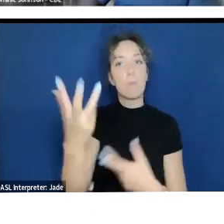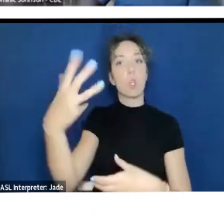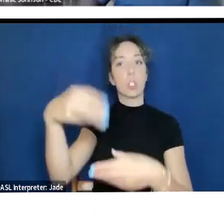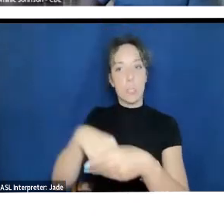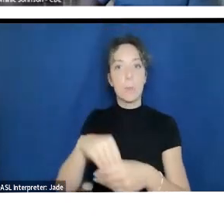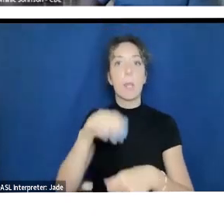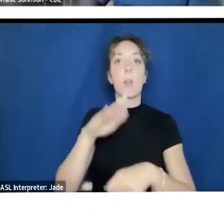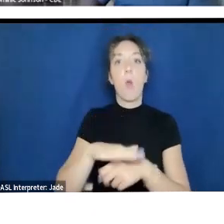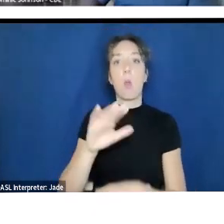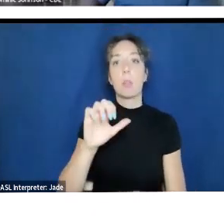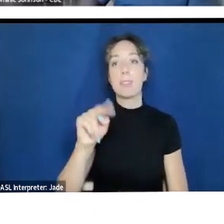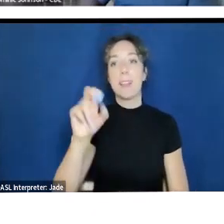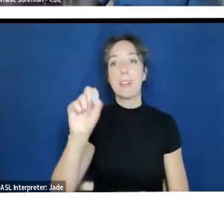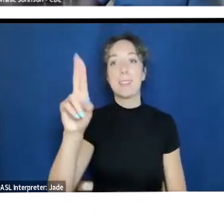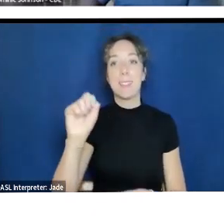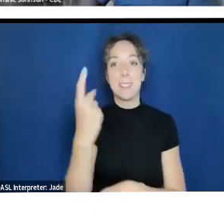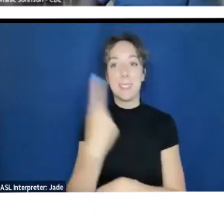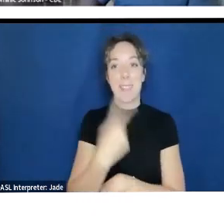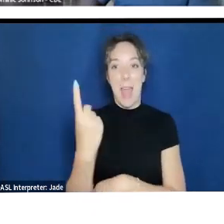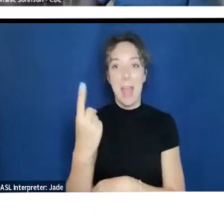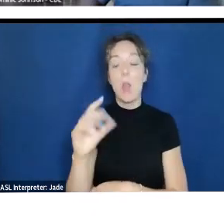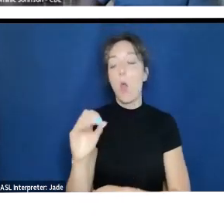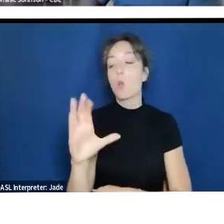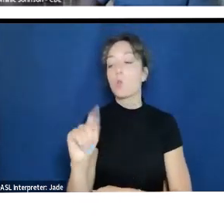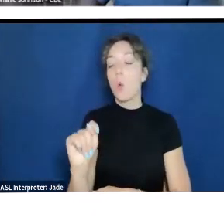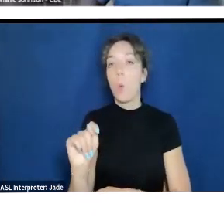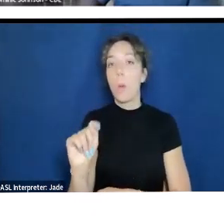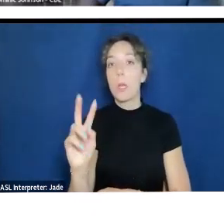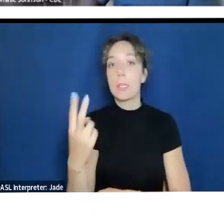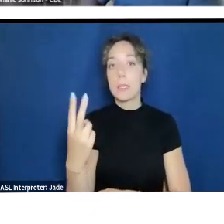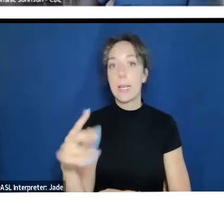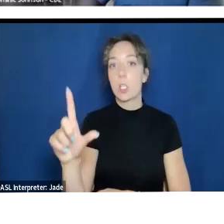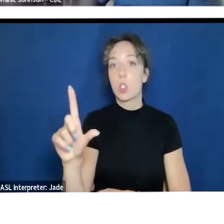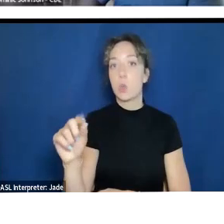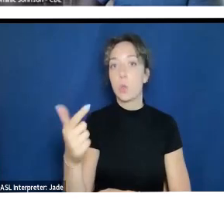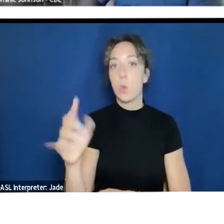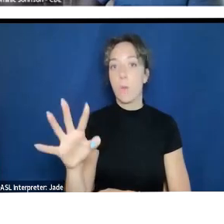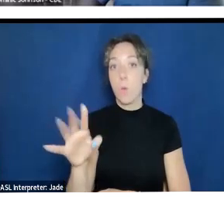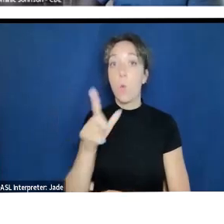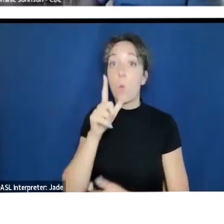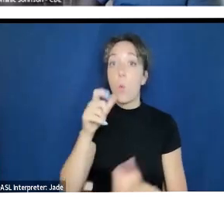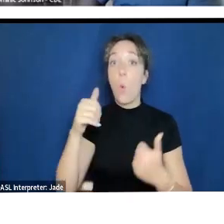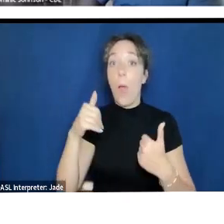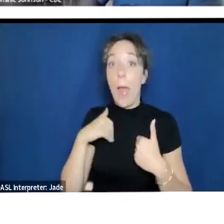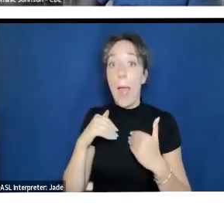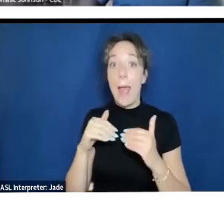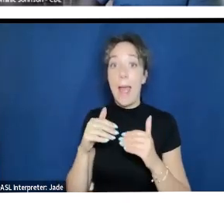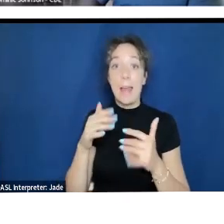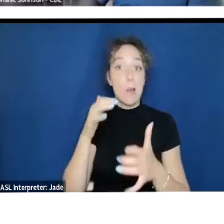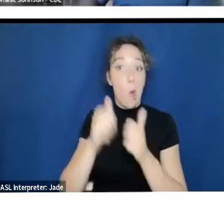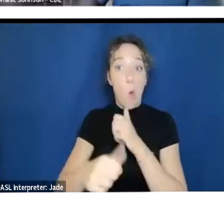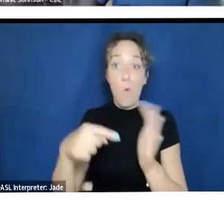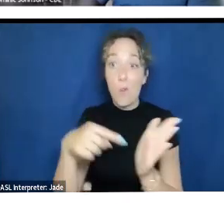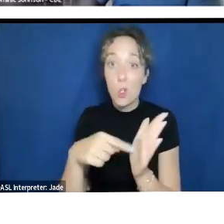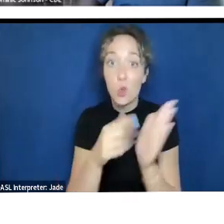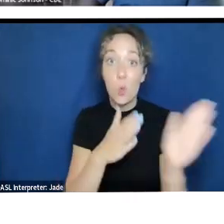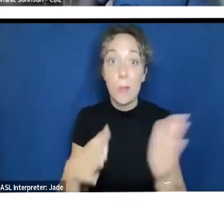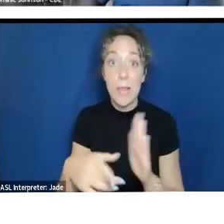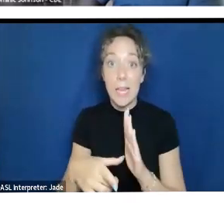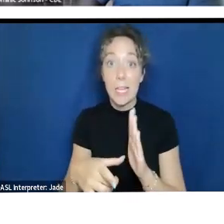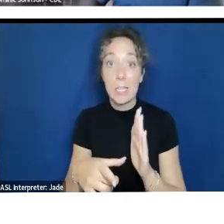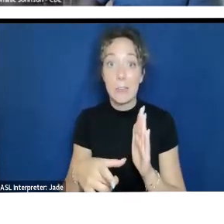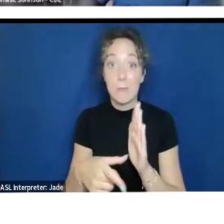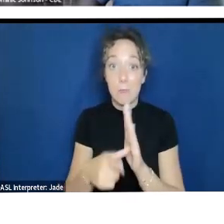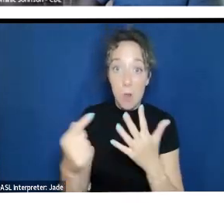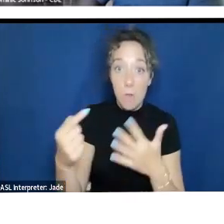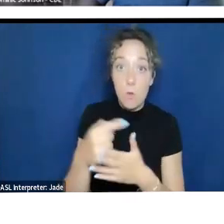Day, October 2nd, 2024, who had overdue plan review and/or reevaluation